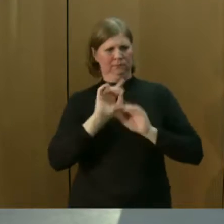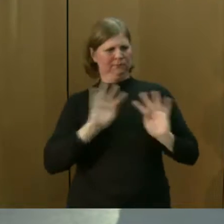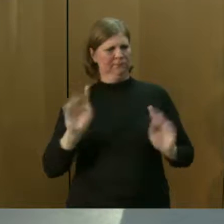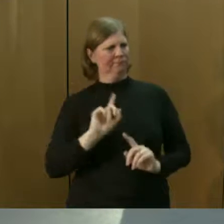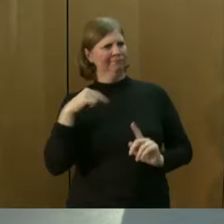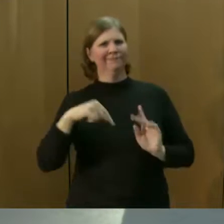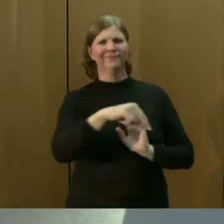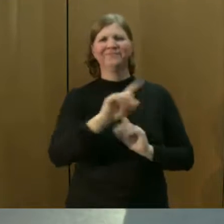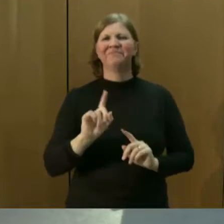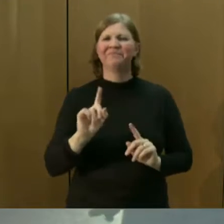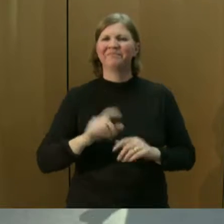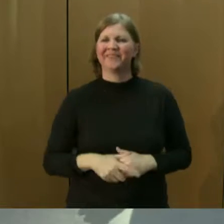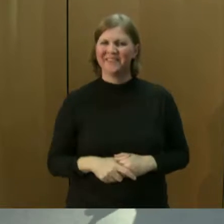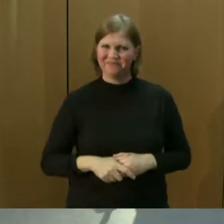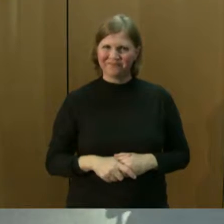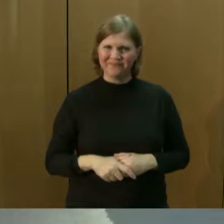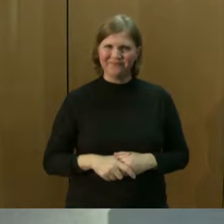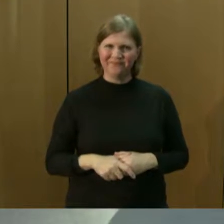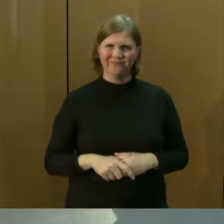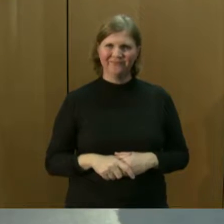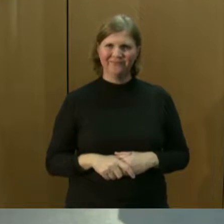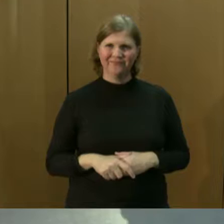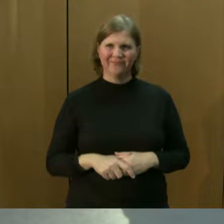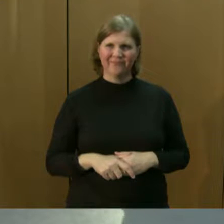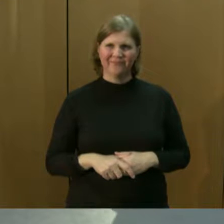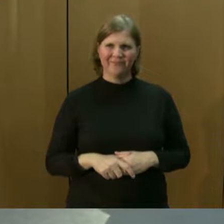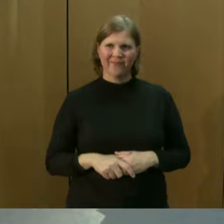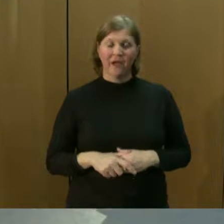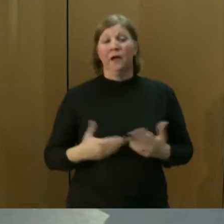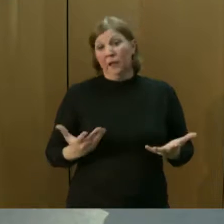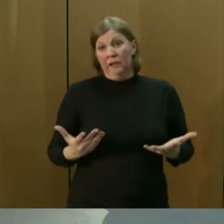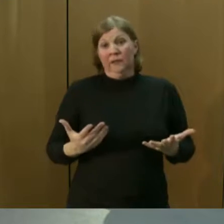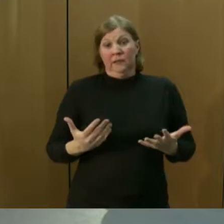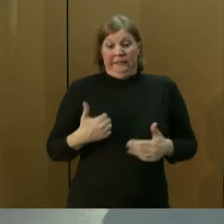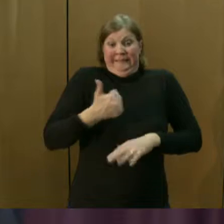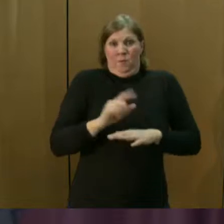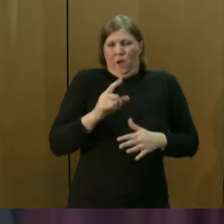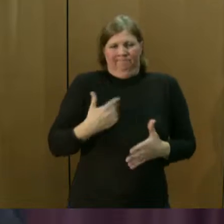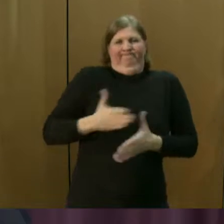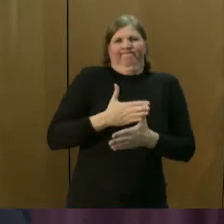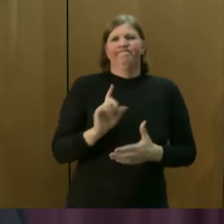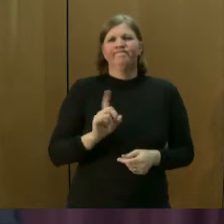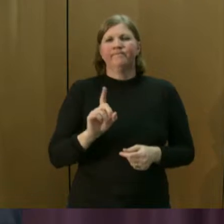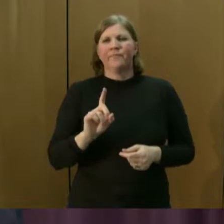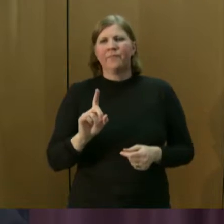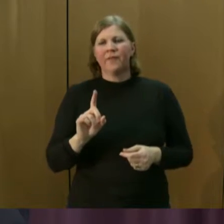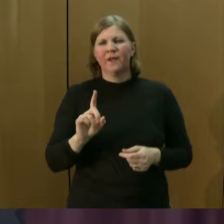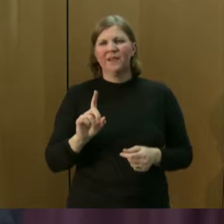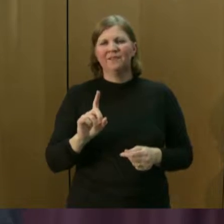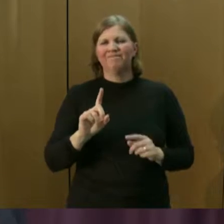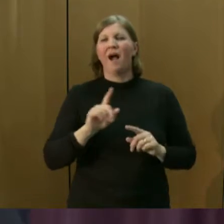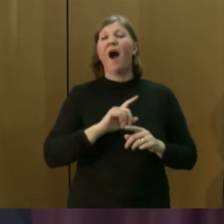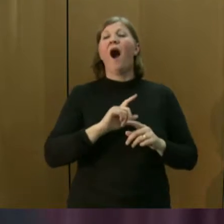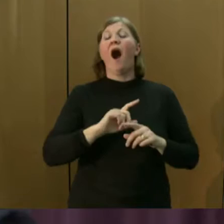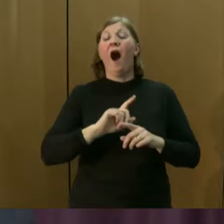we do. So after about 10 years, when it became apparent that the Fringe wasn't going anywhere, the Fringe Society